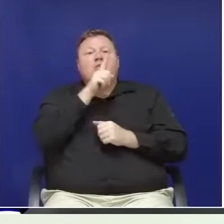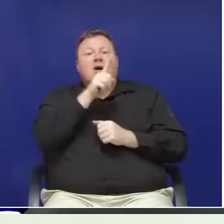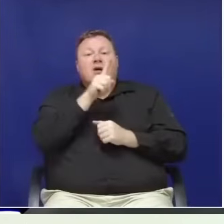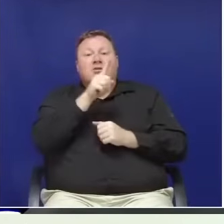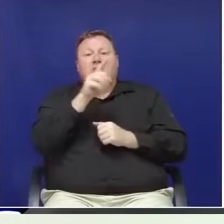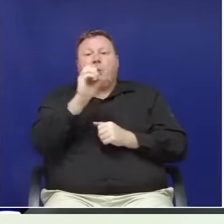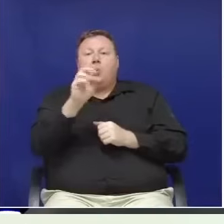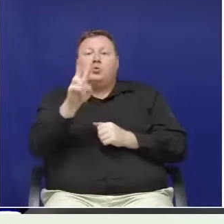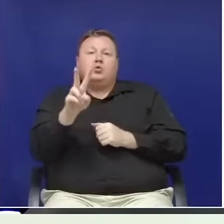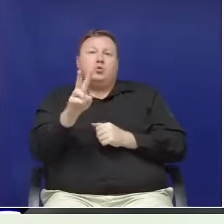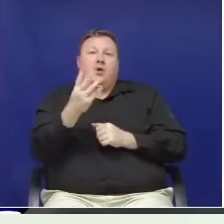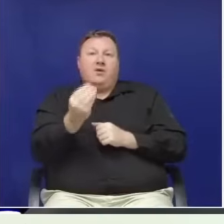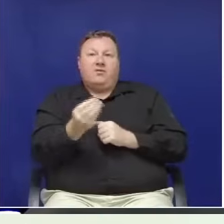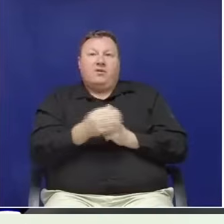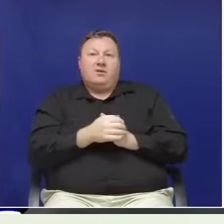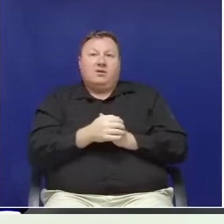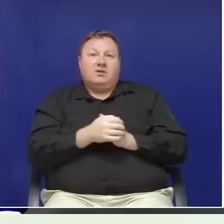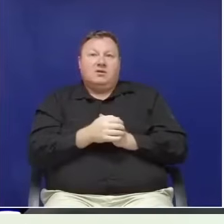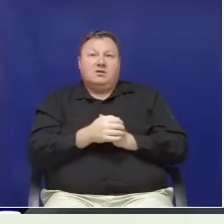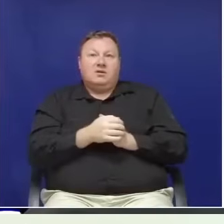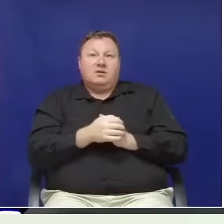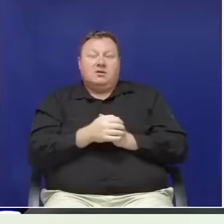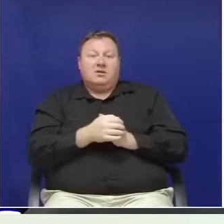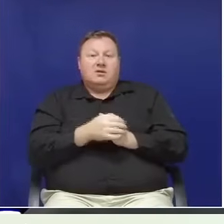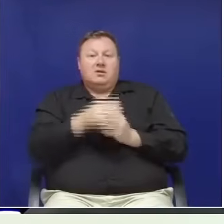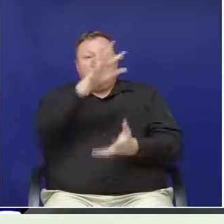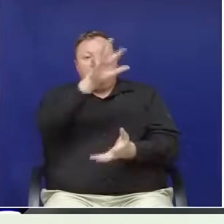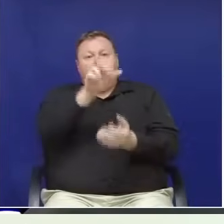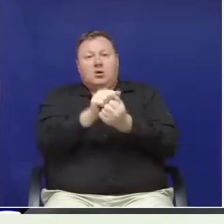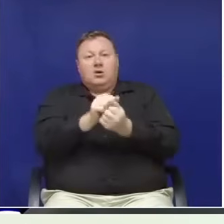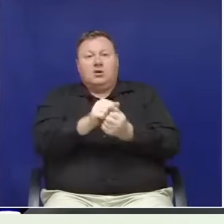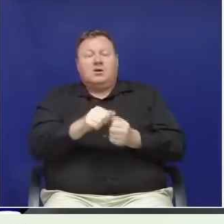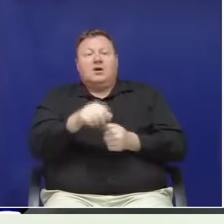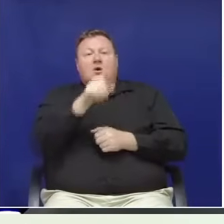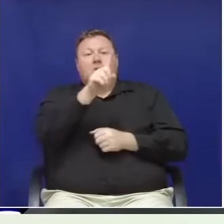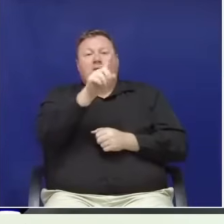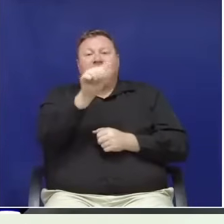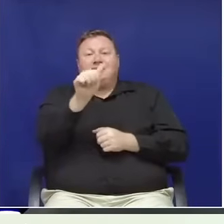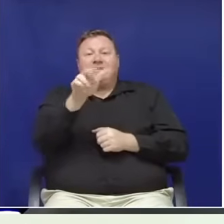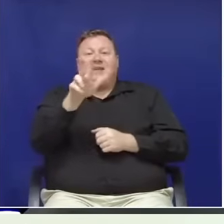62,002. In a total, we have